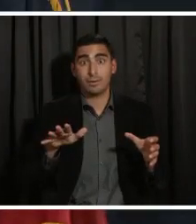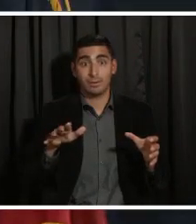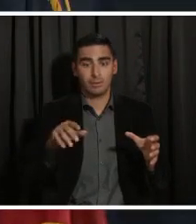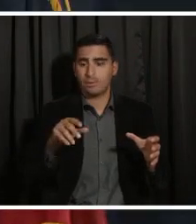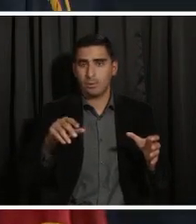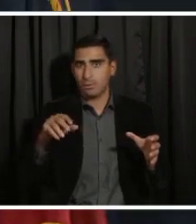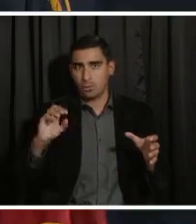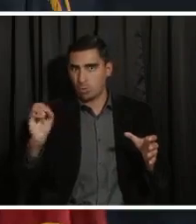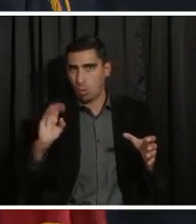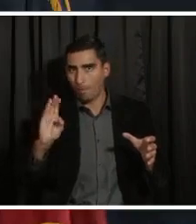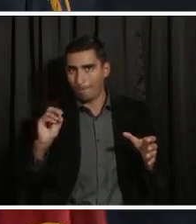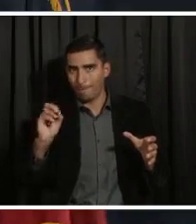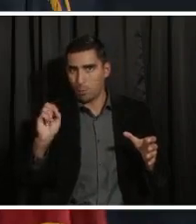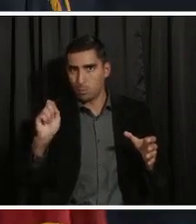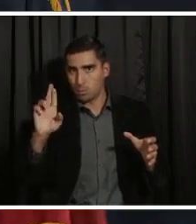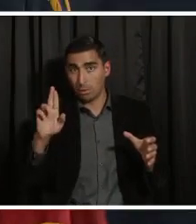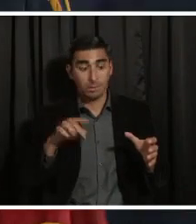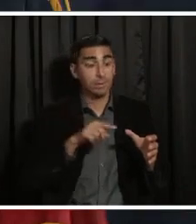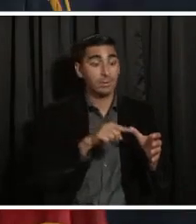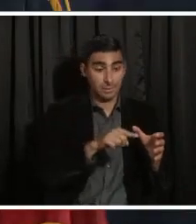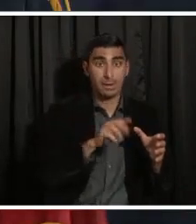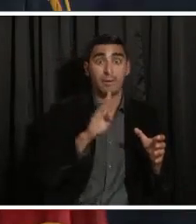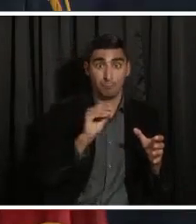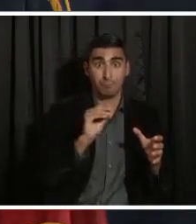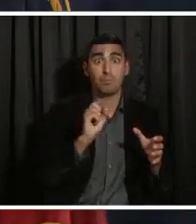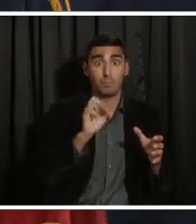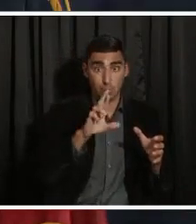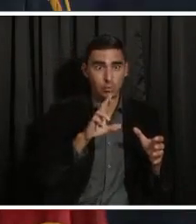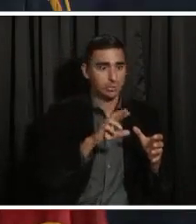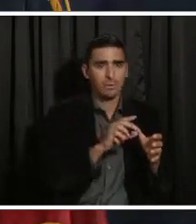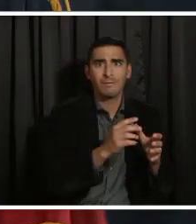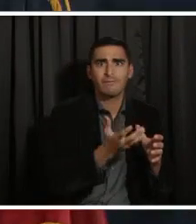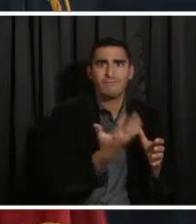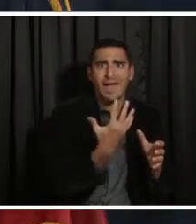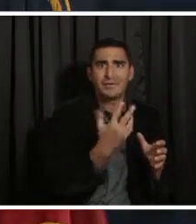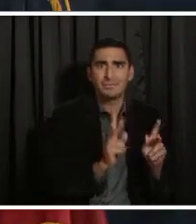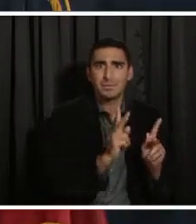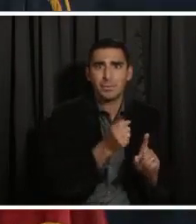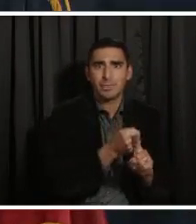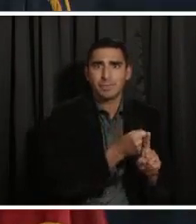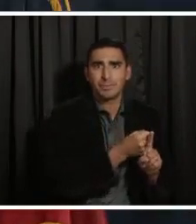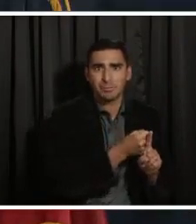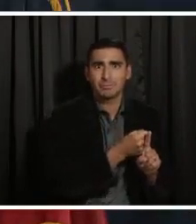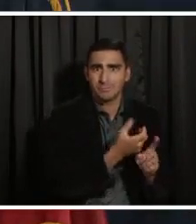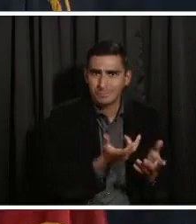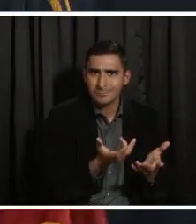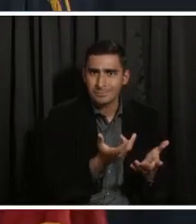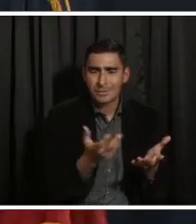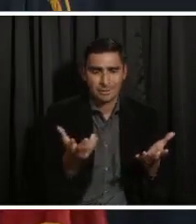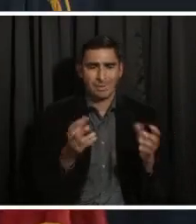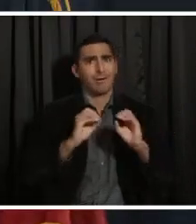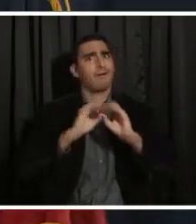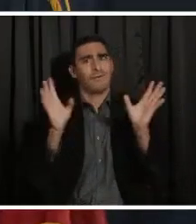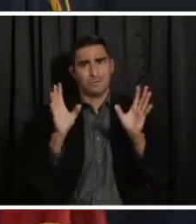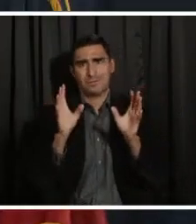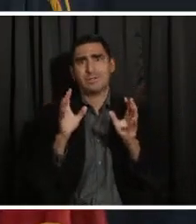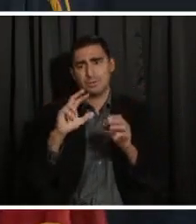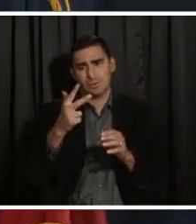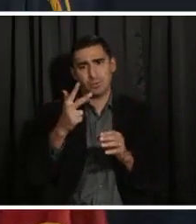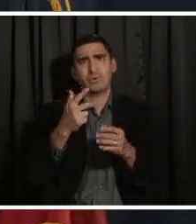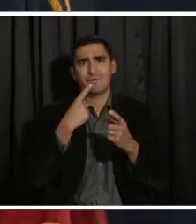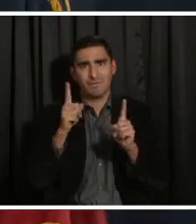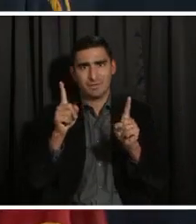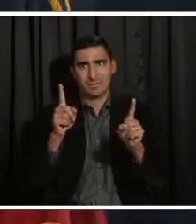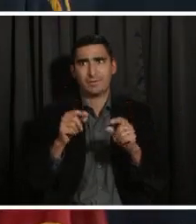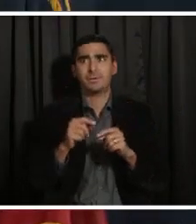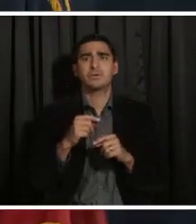booster, 5 cases out of 5,000 people. So I'm really proud of our team in Colorado for identifying the drop-off